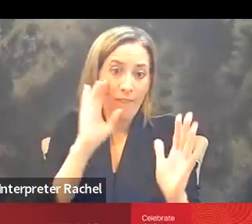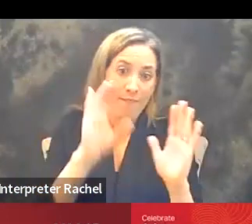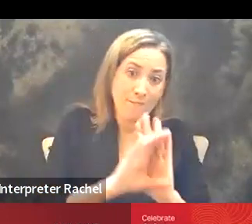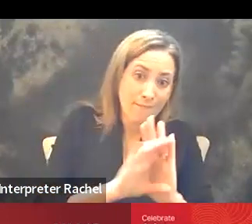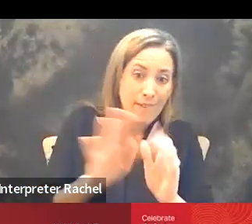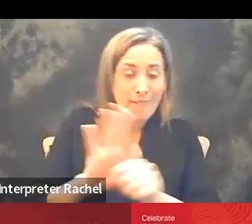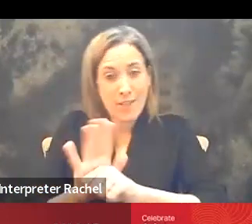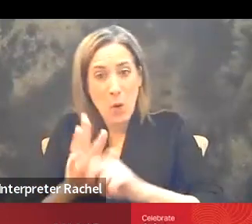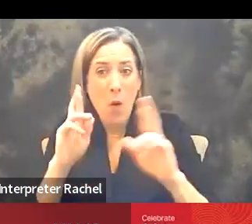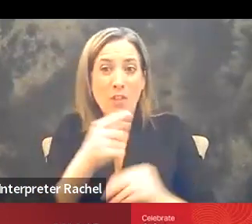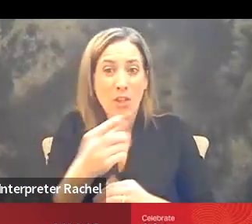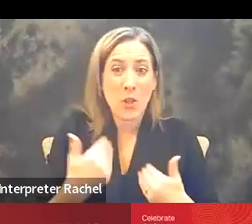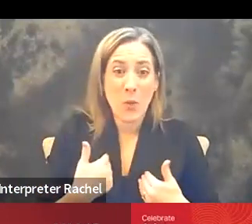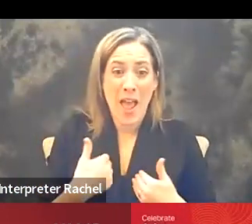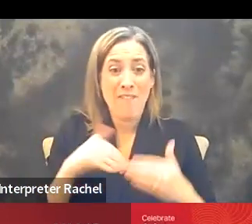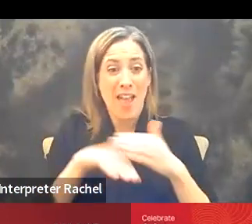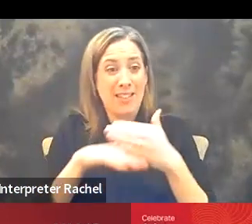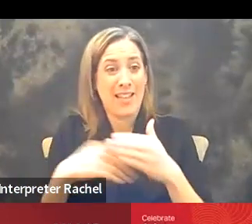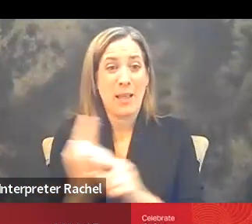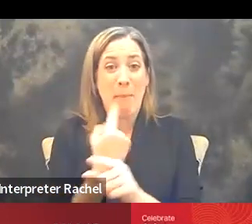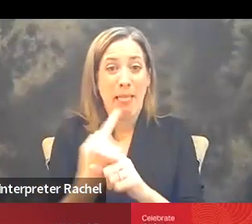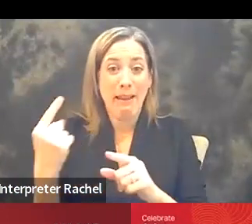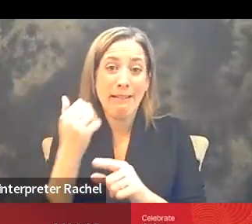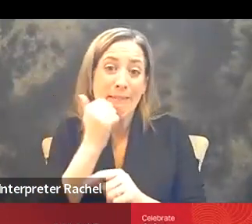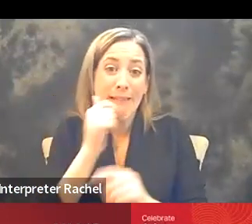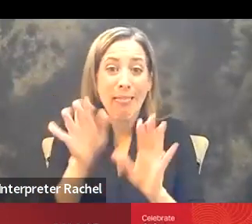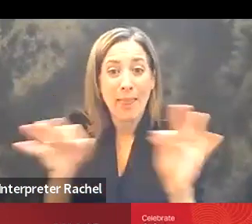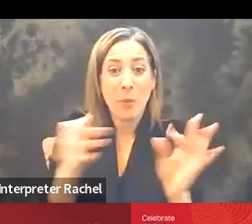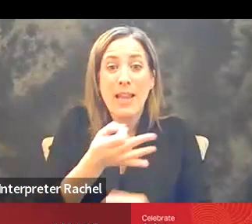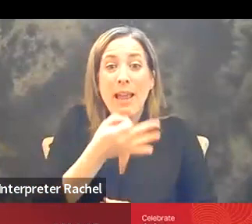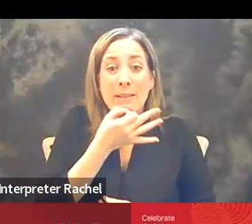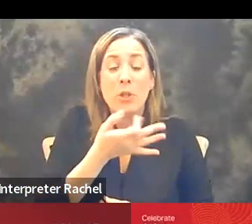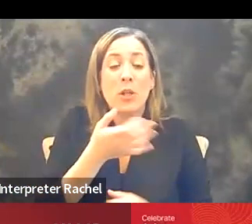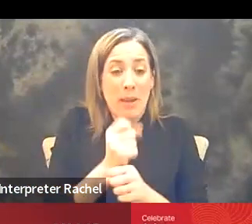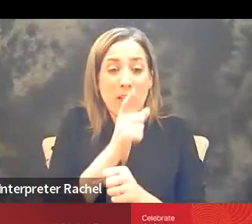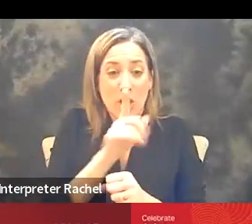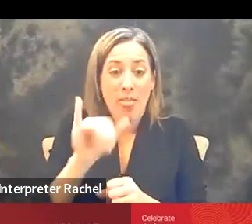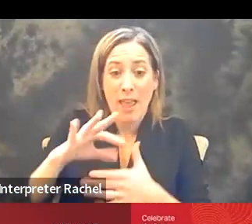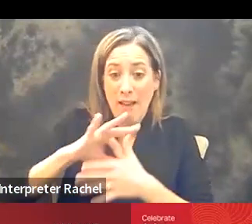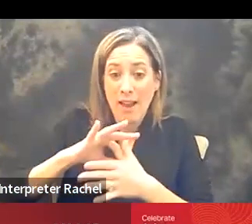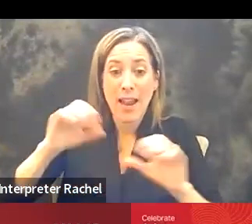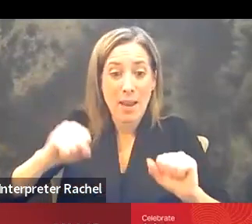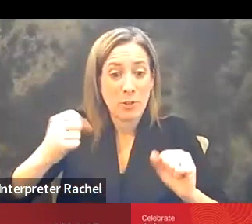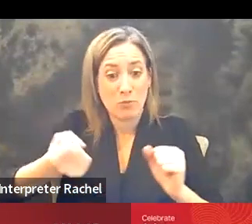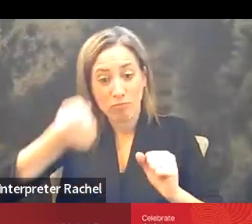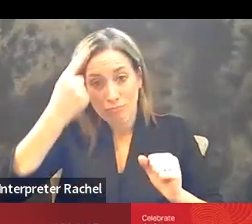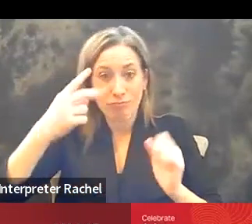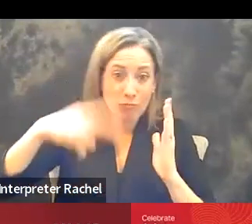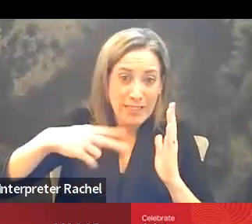access to a plain language expert who can help you ensure that all that content is optimally readable, understandable,